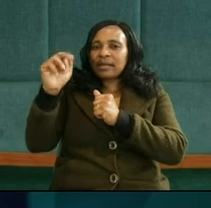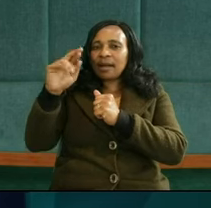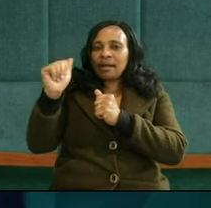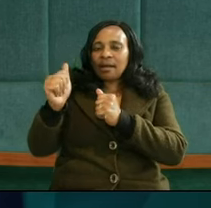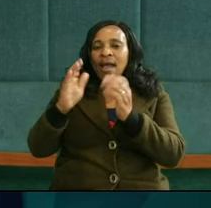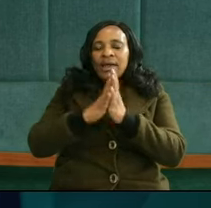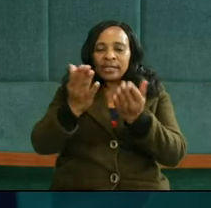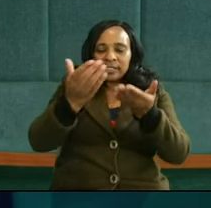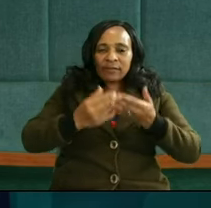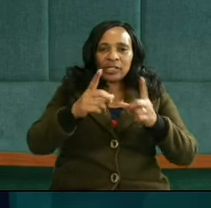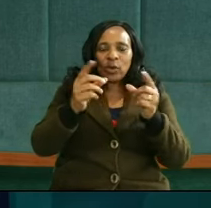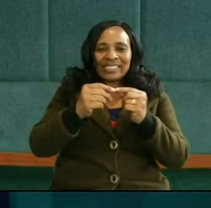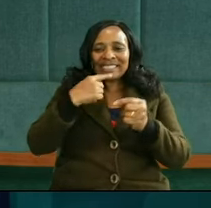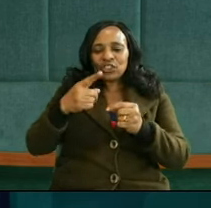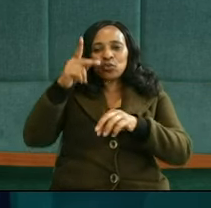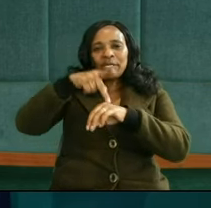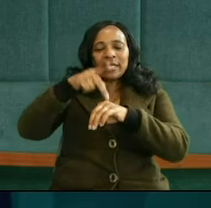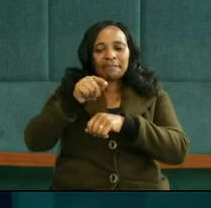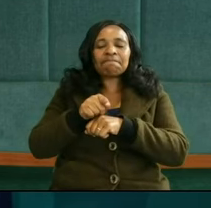they said to Peter